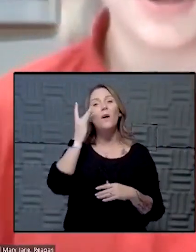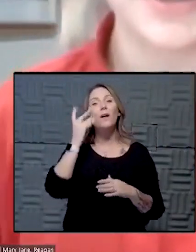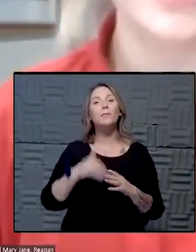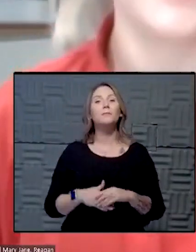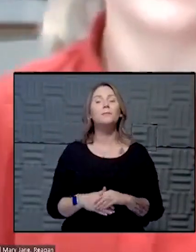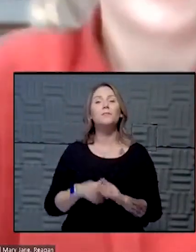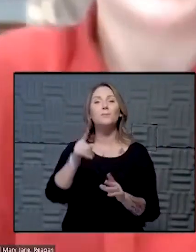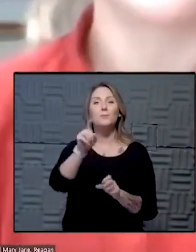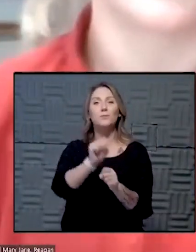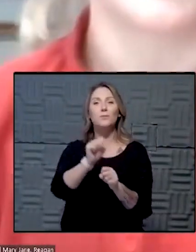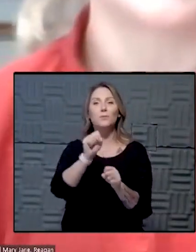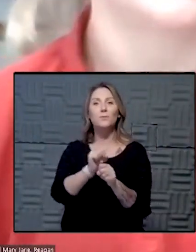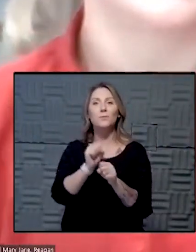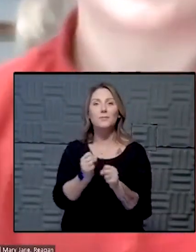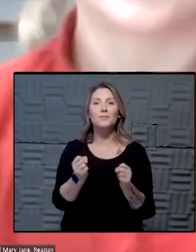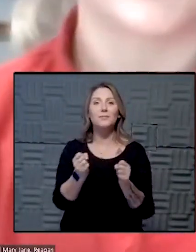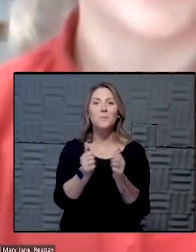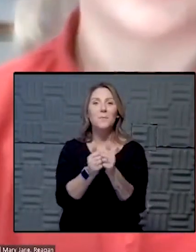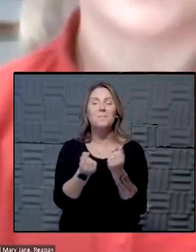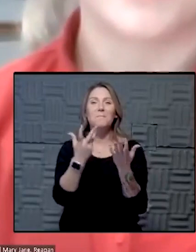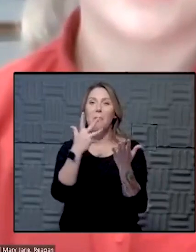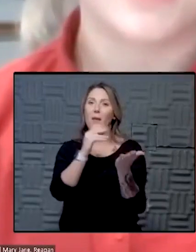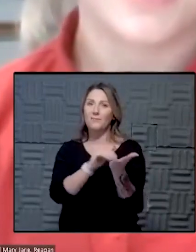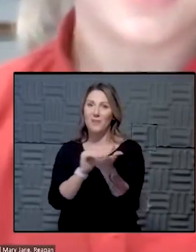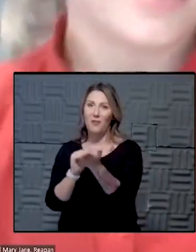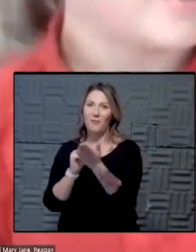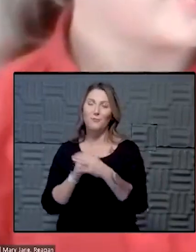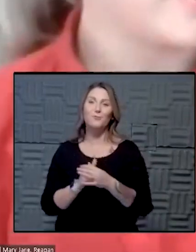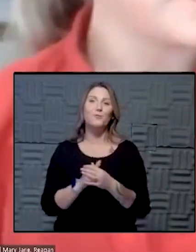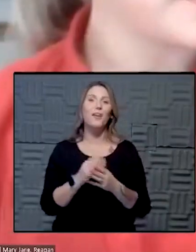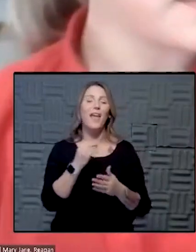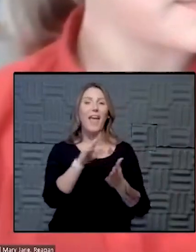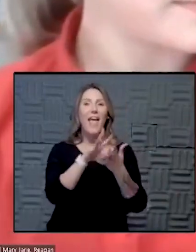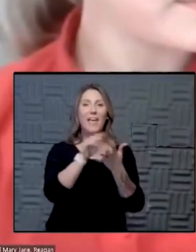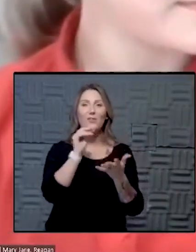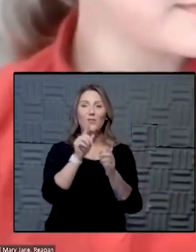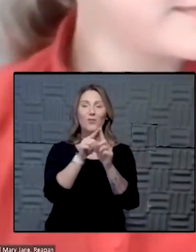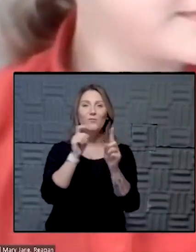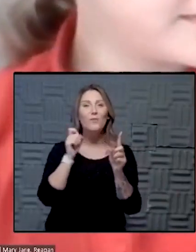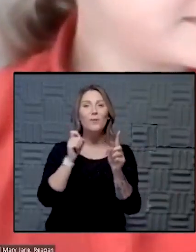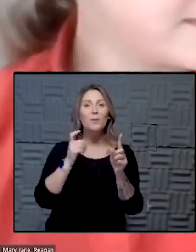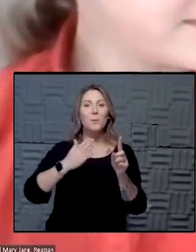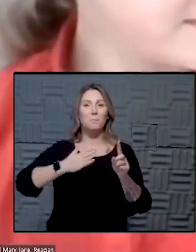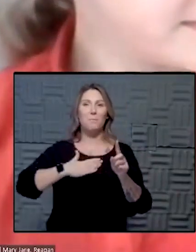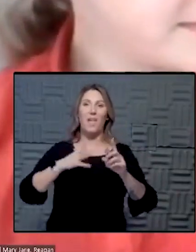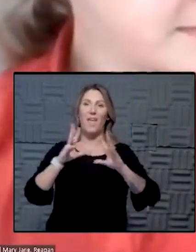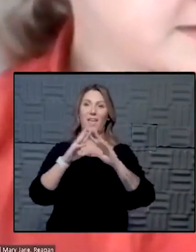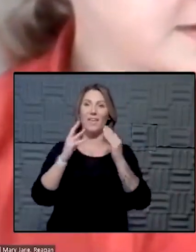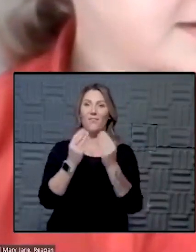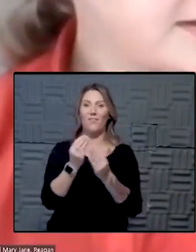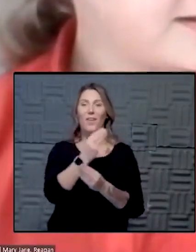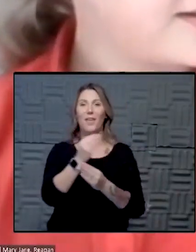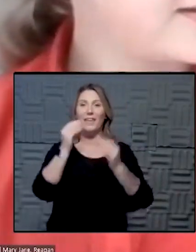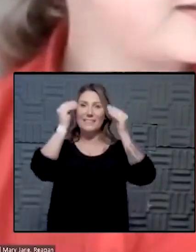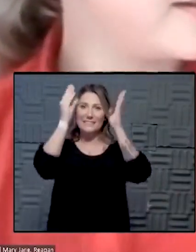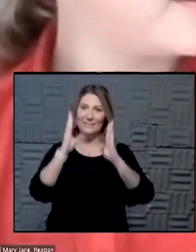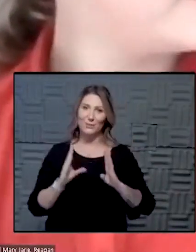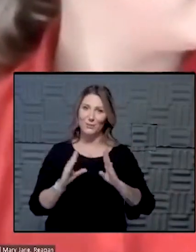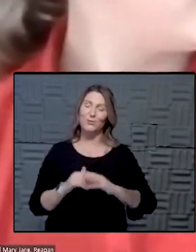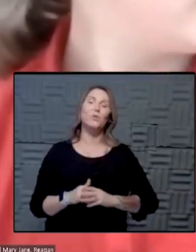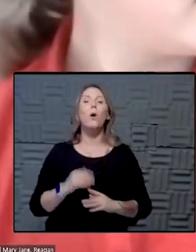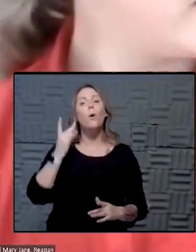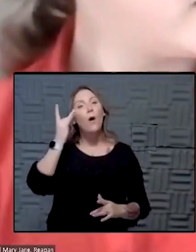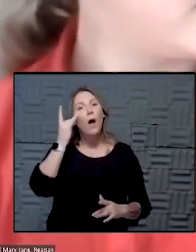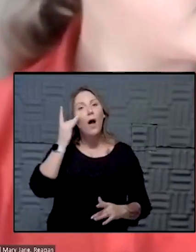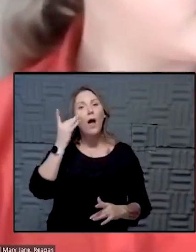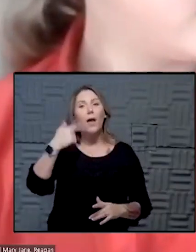she works with a bunch of doctors. So, yeah. but I some learned goofy it doctors. from my family and my teachers